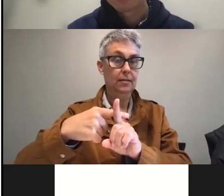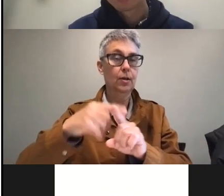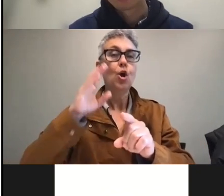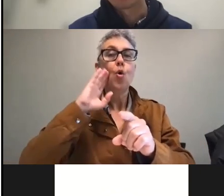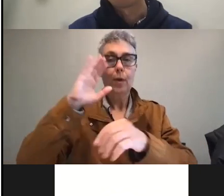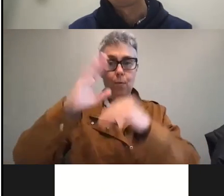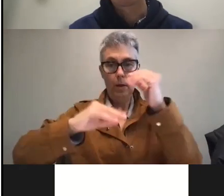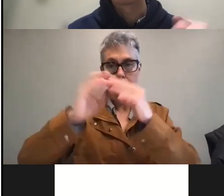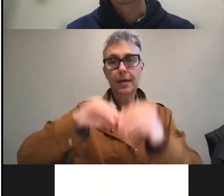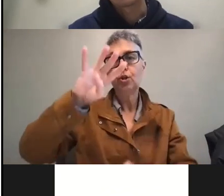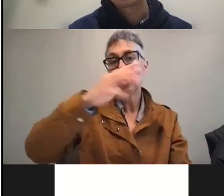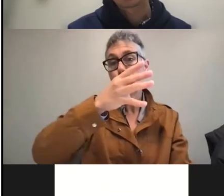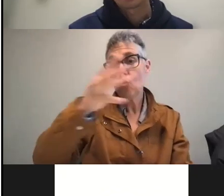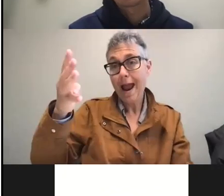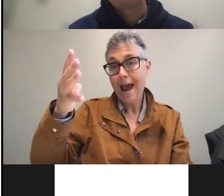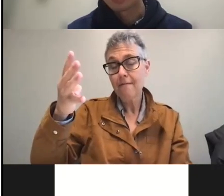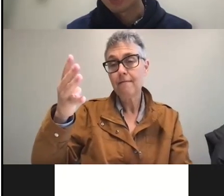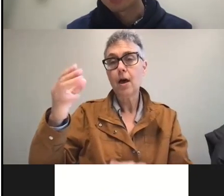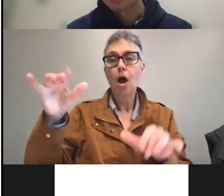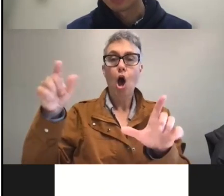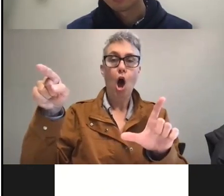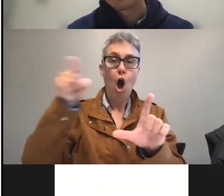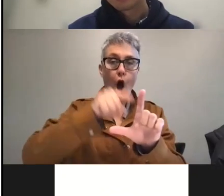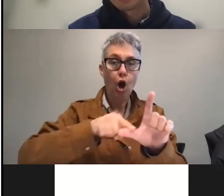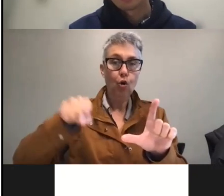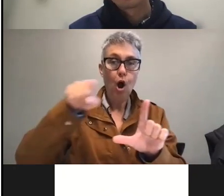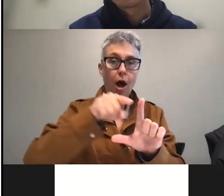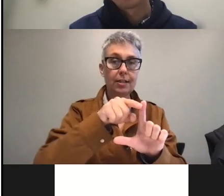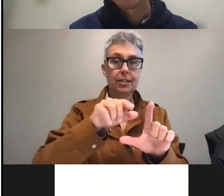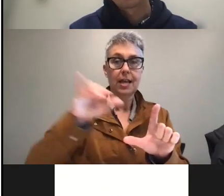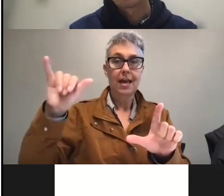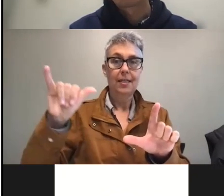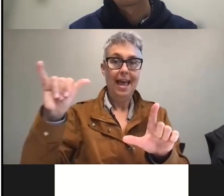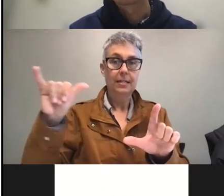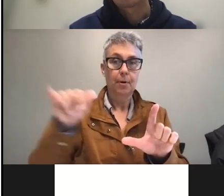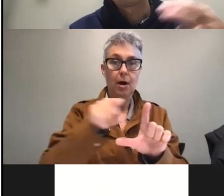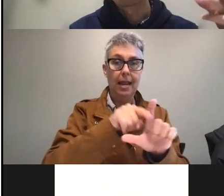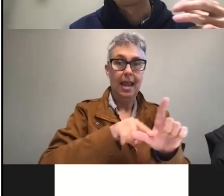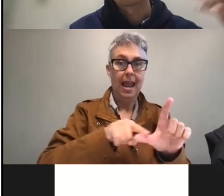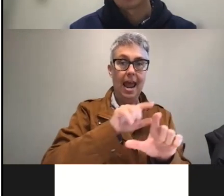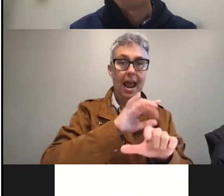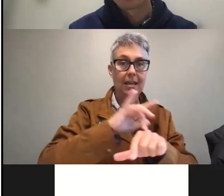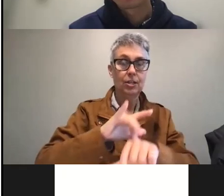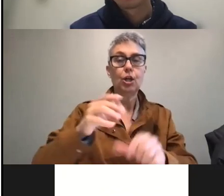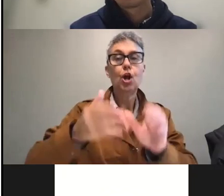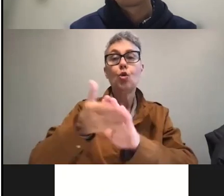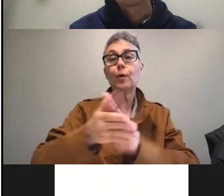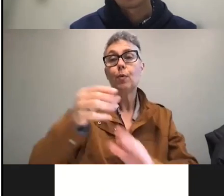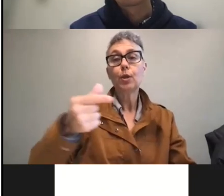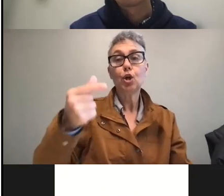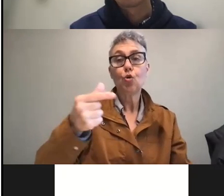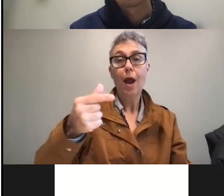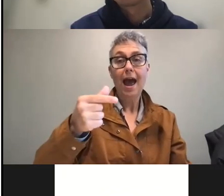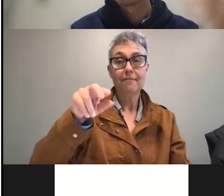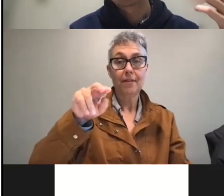graph across the antigen and antibody, and we can run this graph convolutional network to